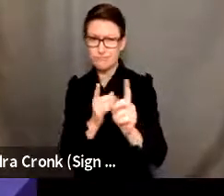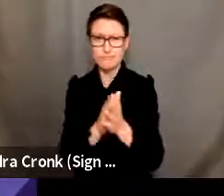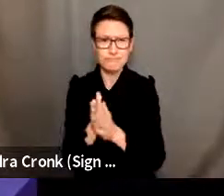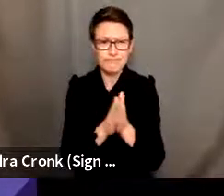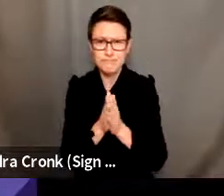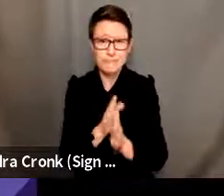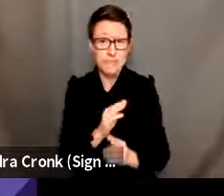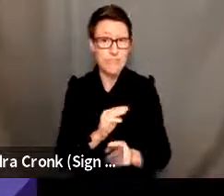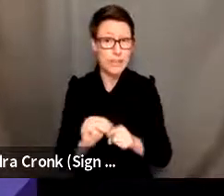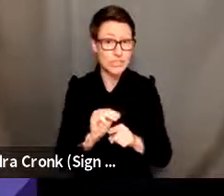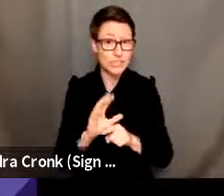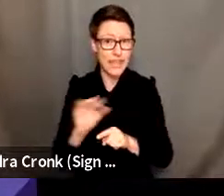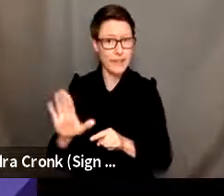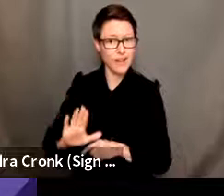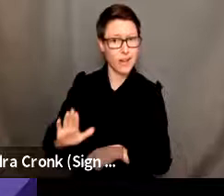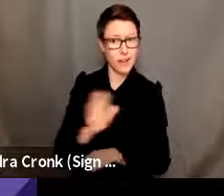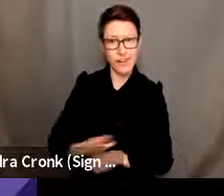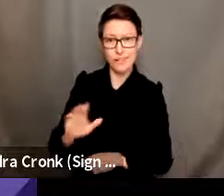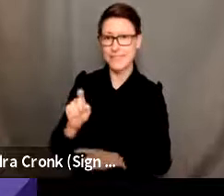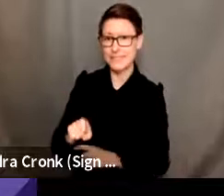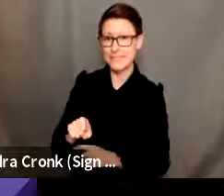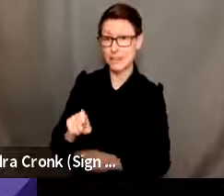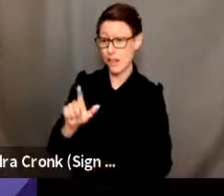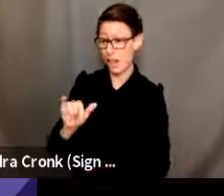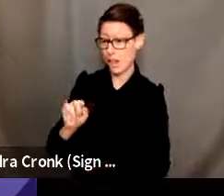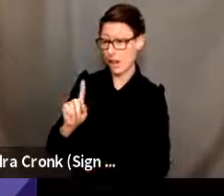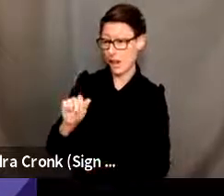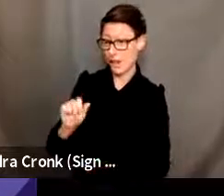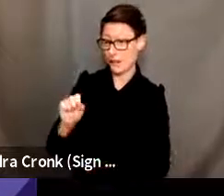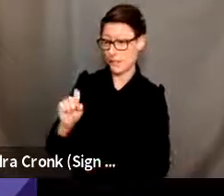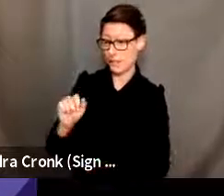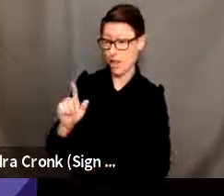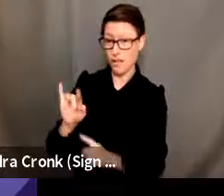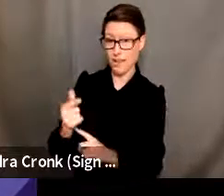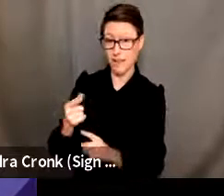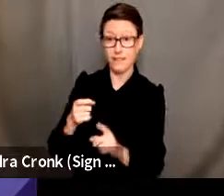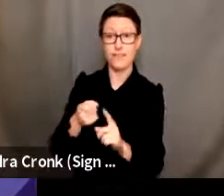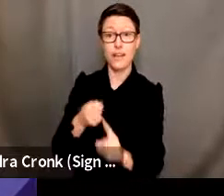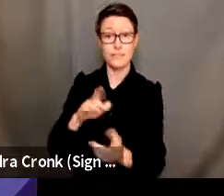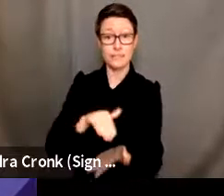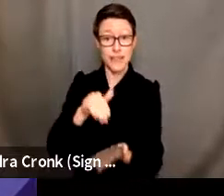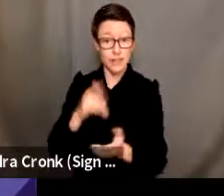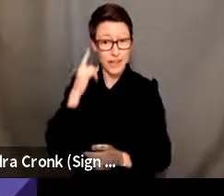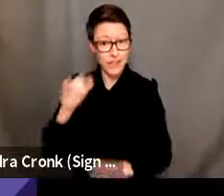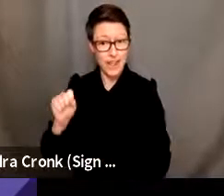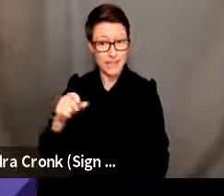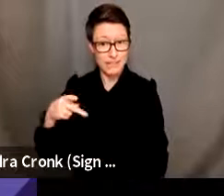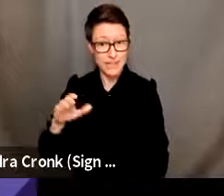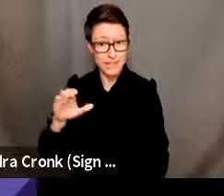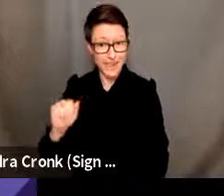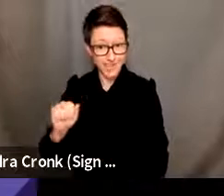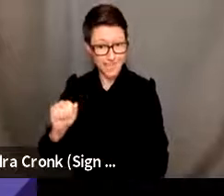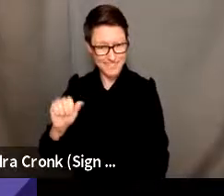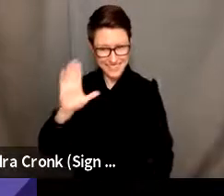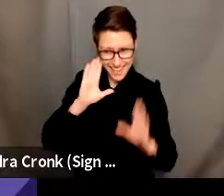to hear from Linda Stalling from the Central California SPCA. Hi, Linda. Hi, Bailey. How are you?